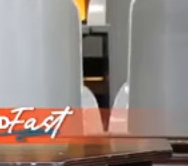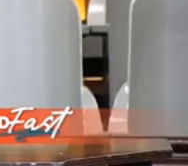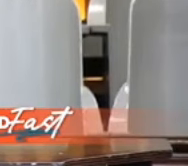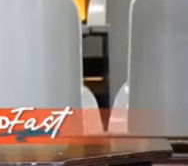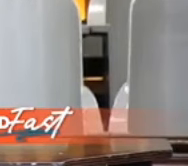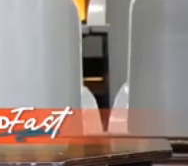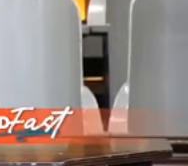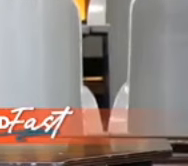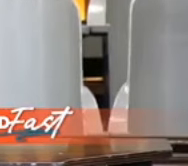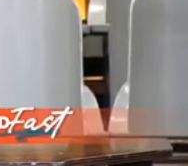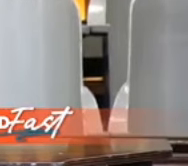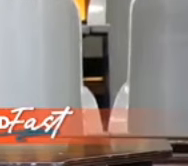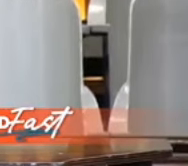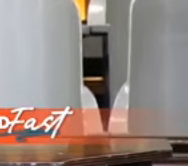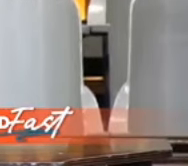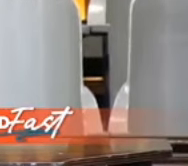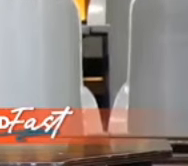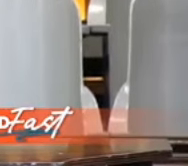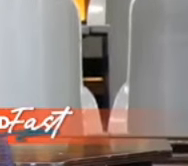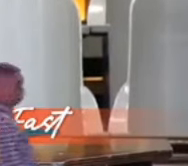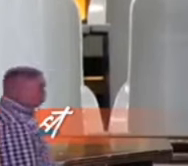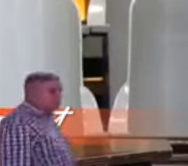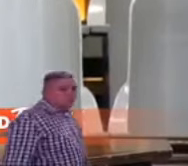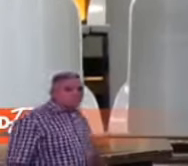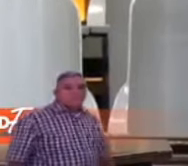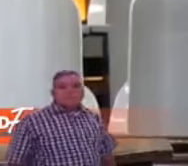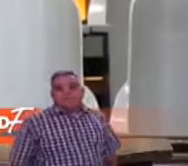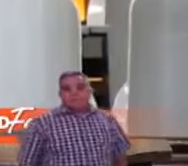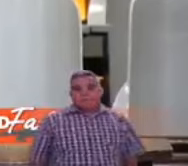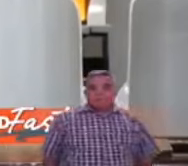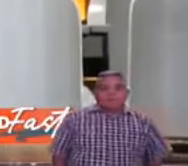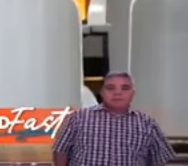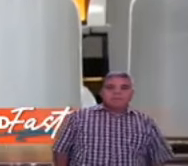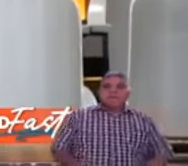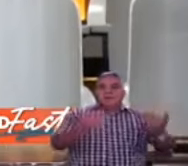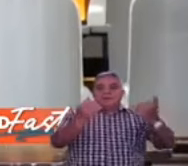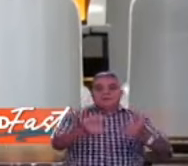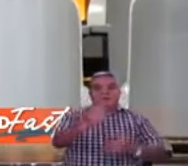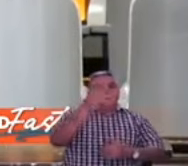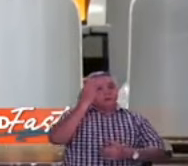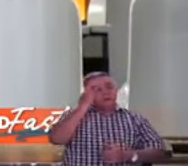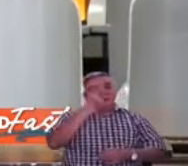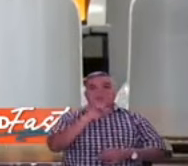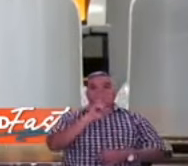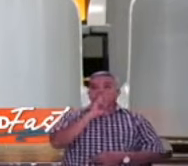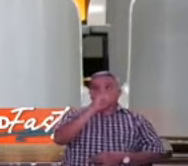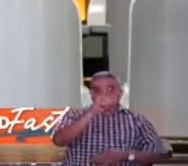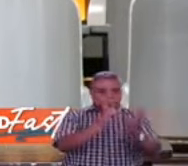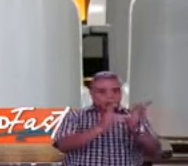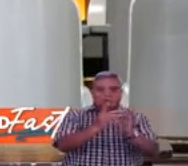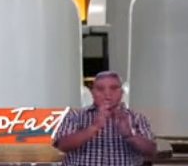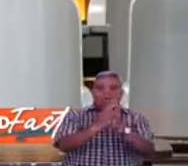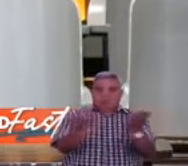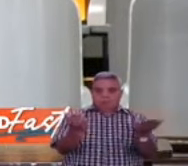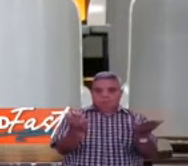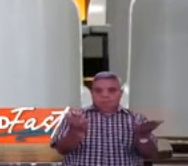naa kay kaluwasan, because the Bible tells us that you can know that you have eternal life. While your heads are bowed and eyes are closed, just raise your hand. Pastor,